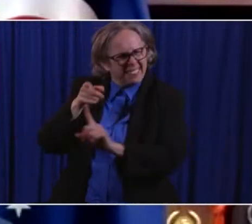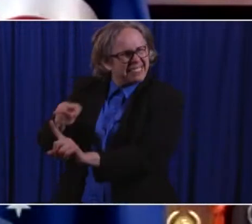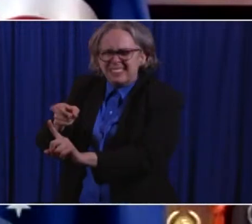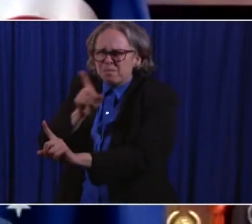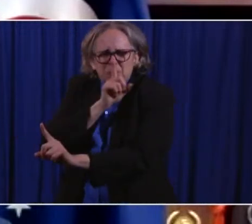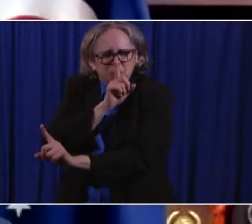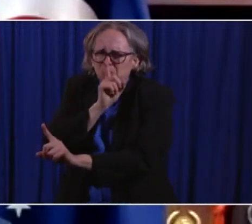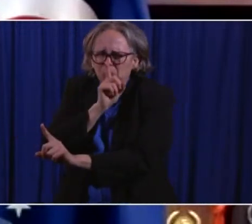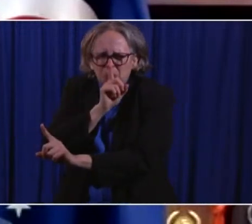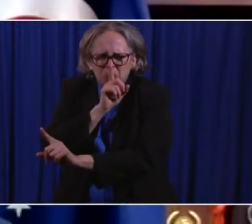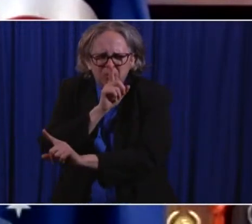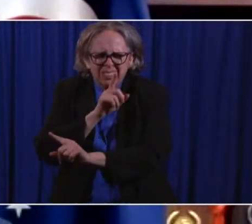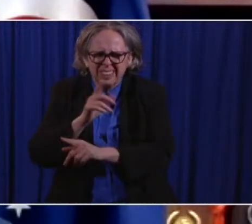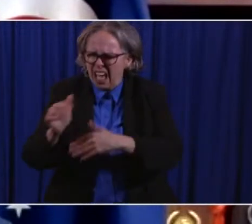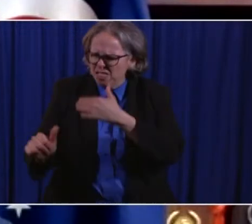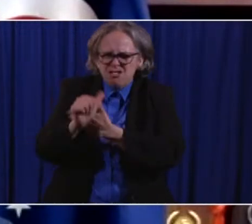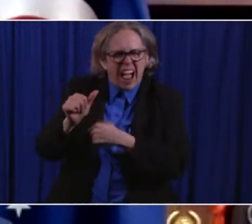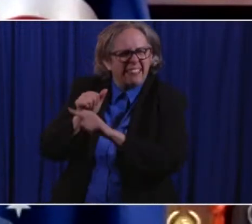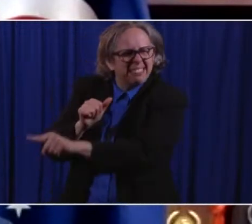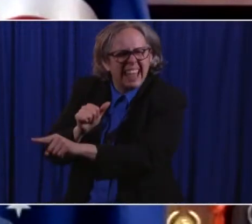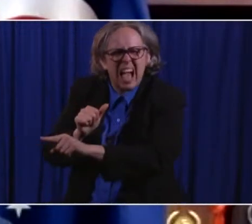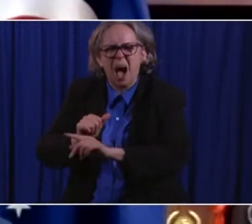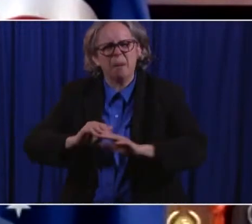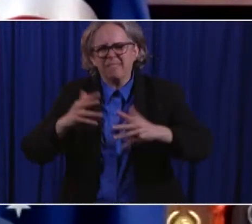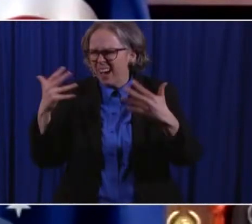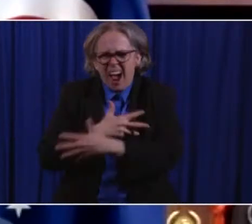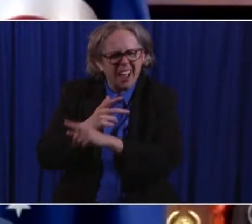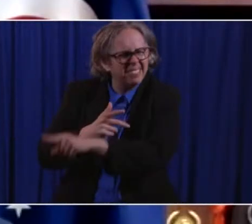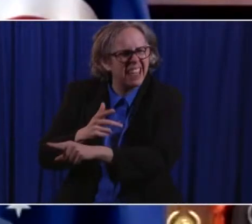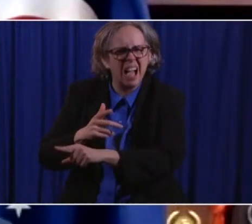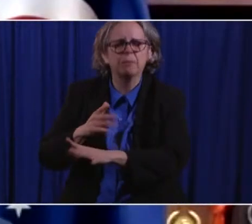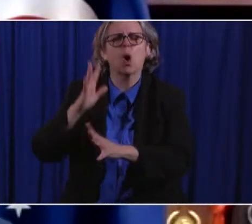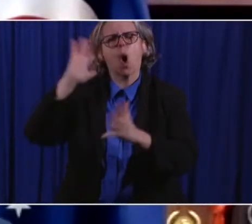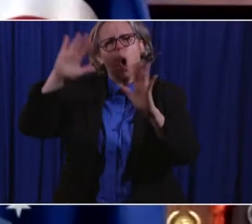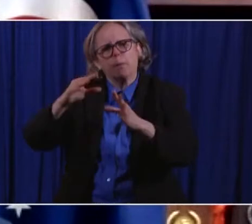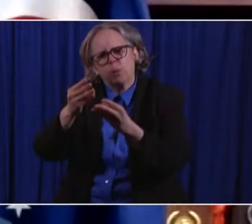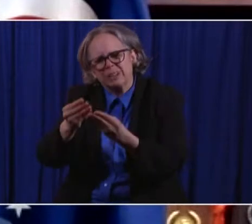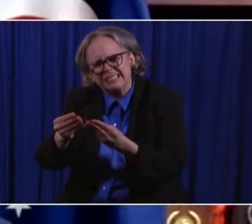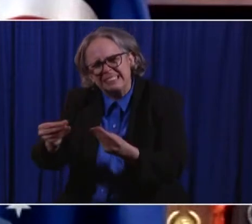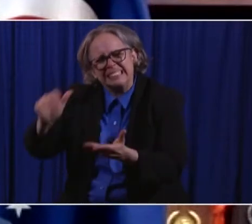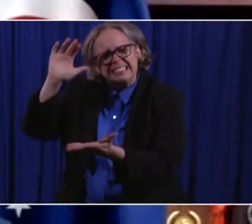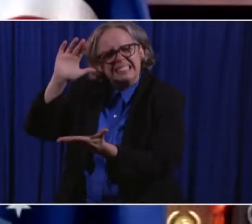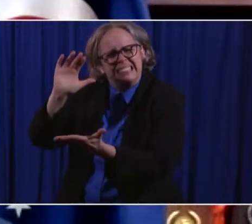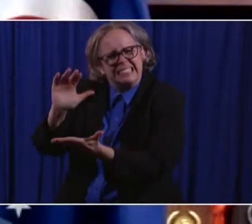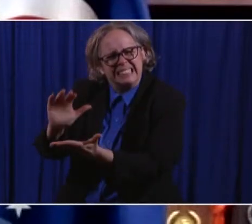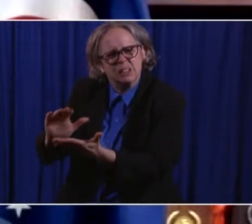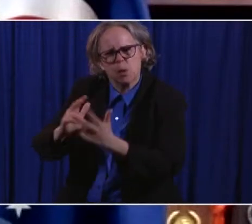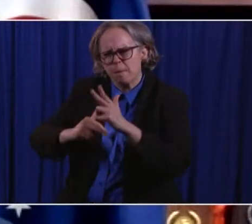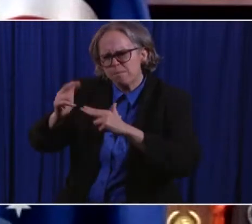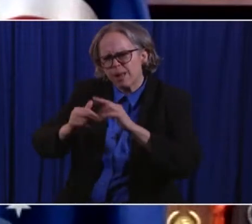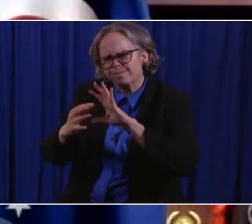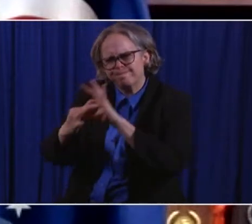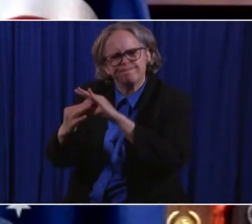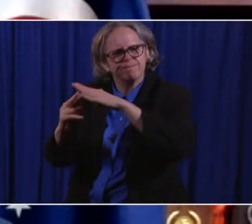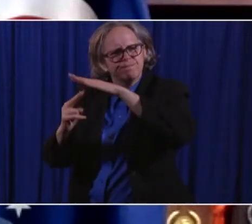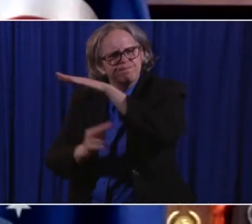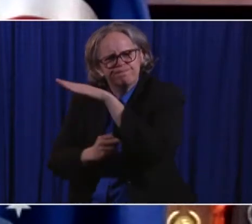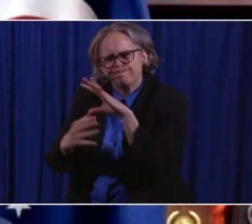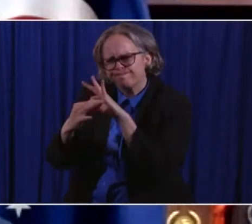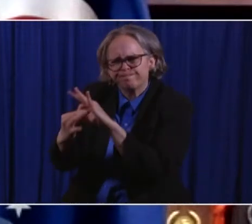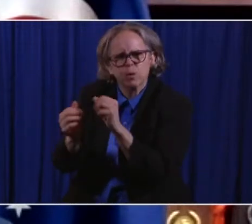those threats and concerns by building bridges, not inflating the issue any more